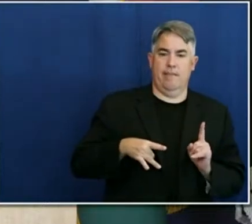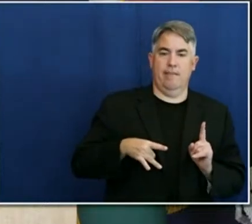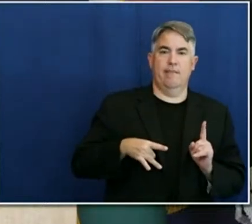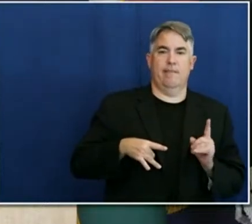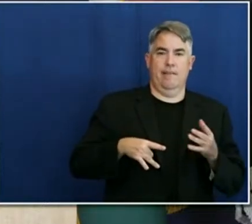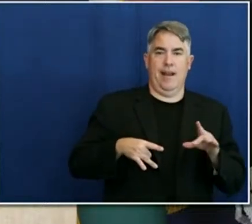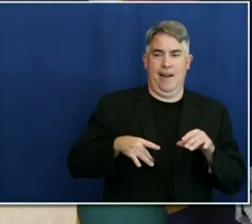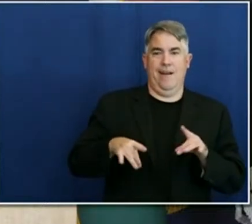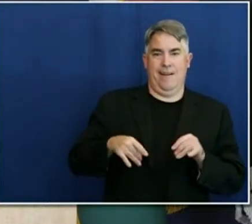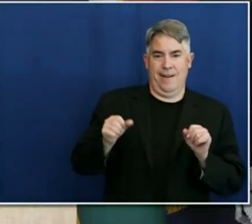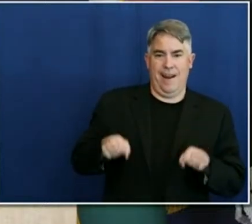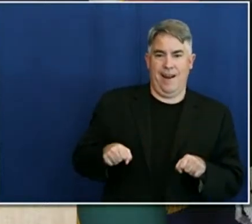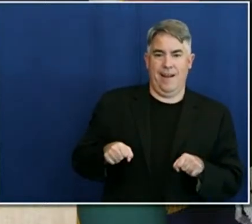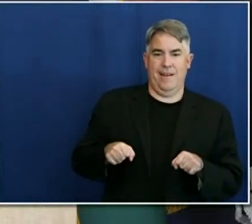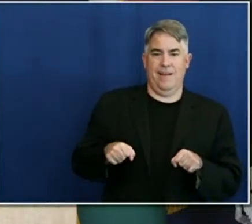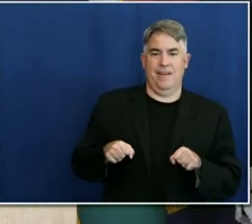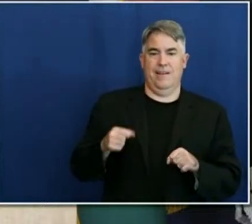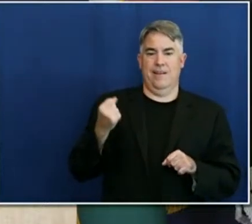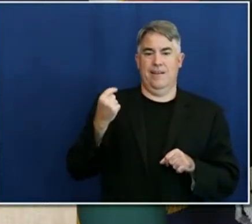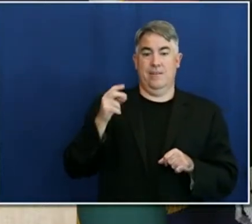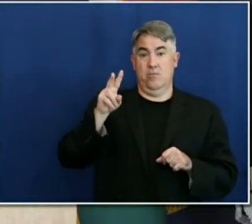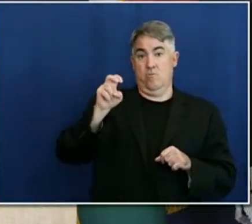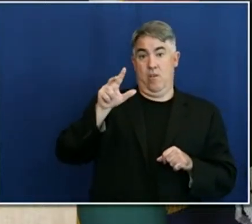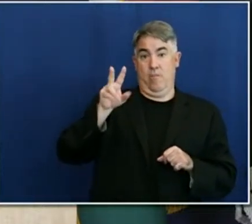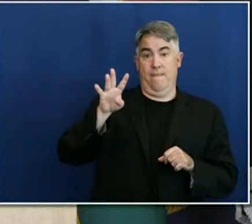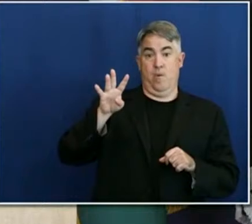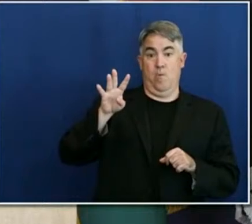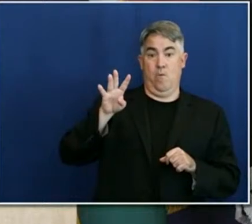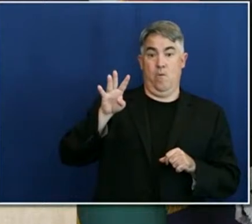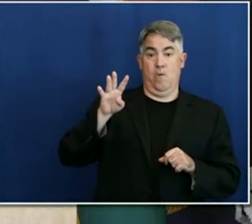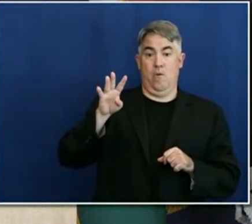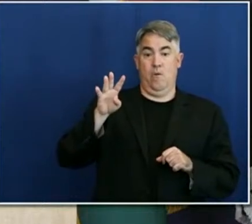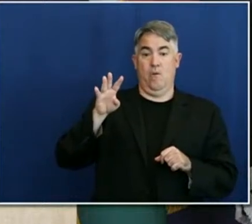had 234 cases, which represents about